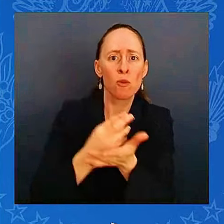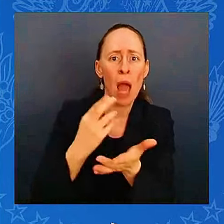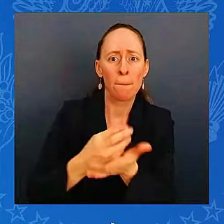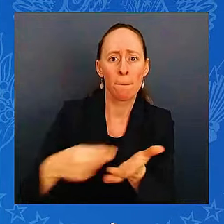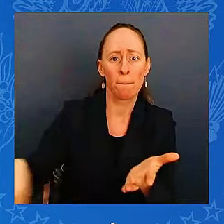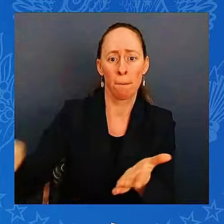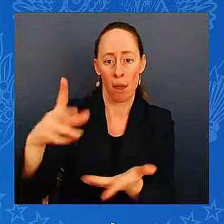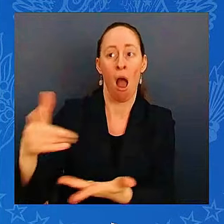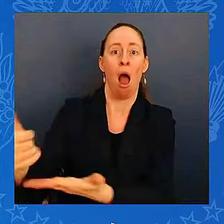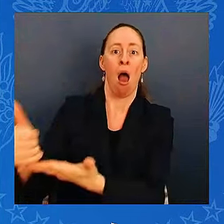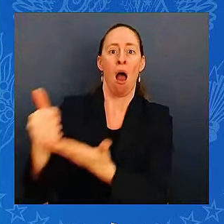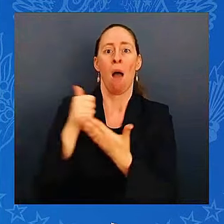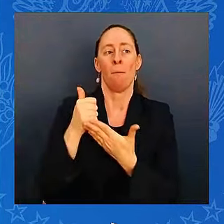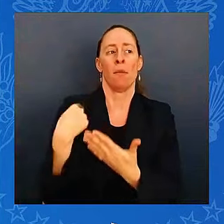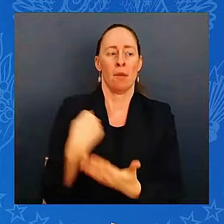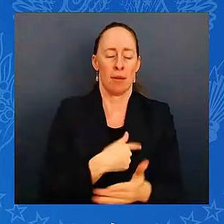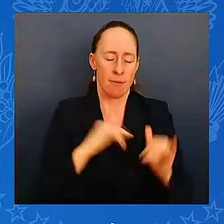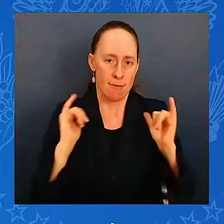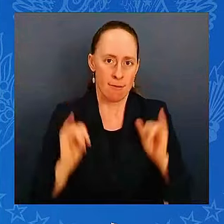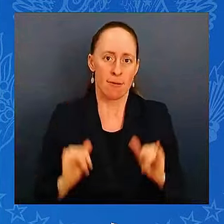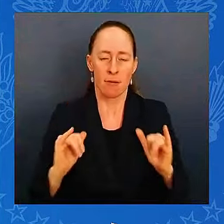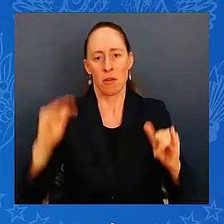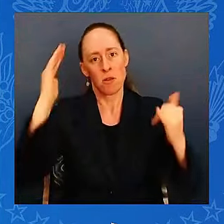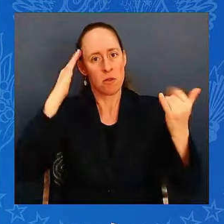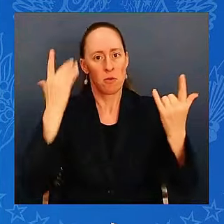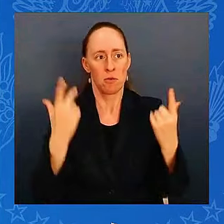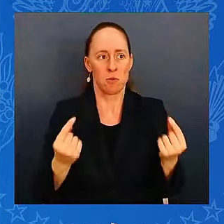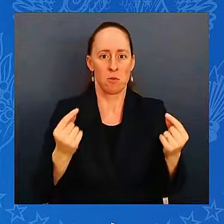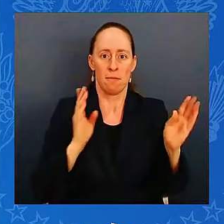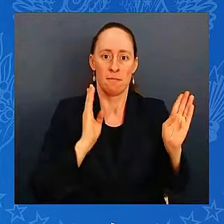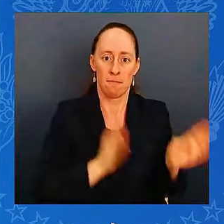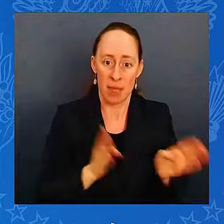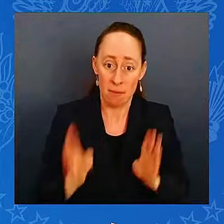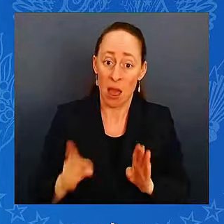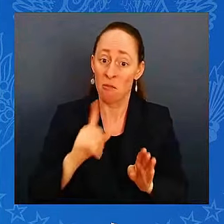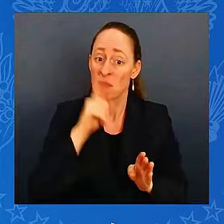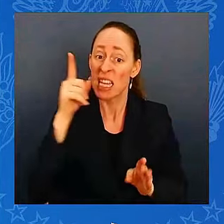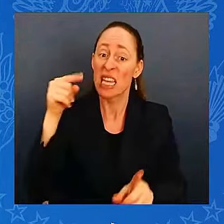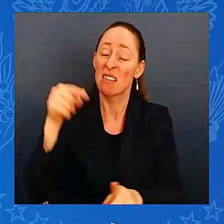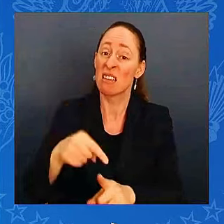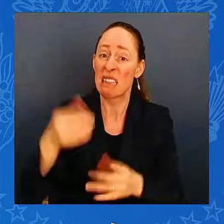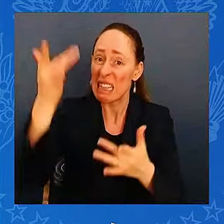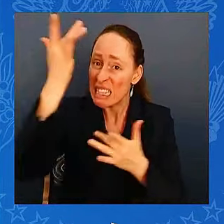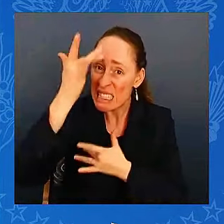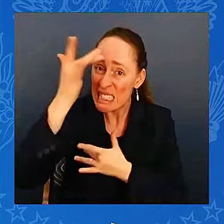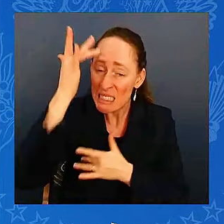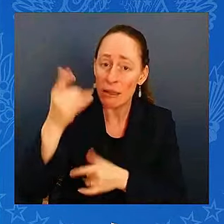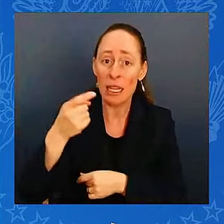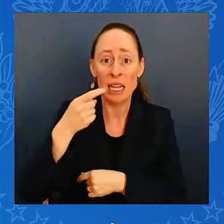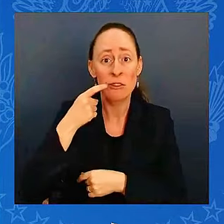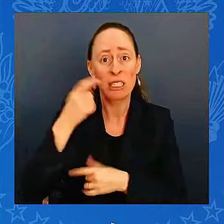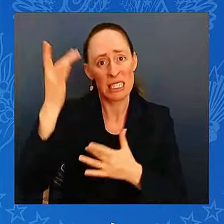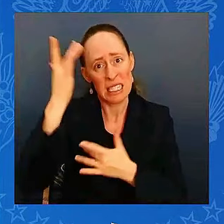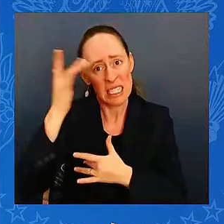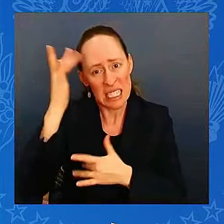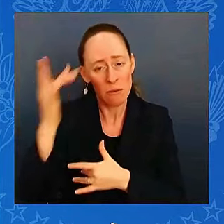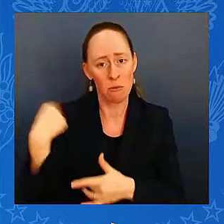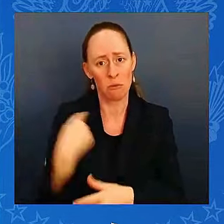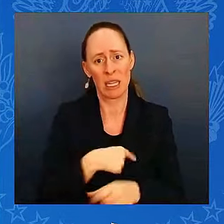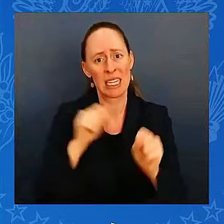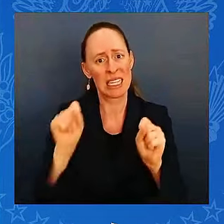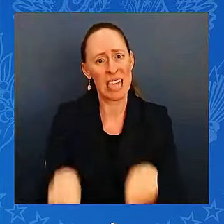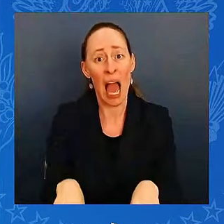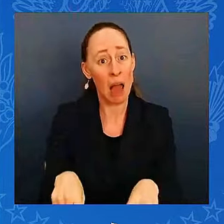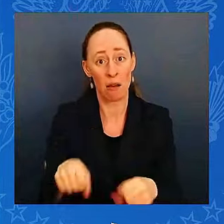remind us that when you treat the disease, you either win or lose. But when you treat a person, you can only